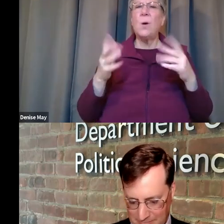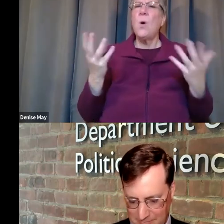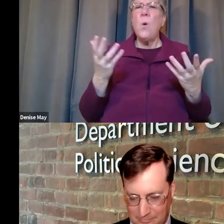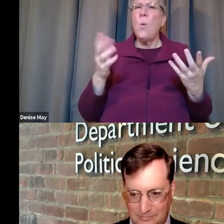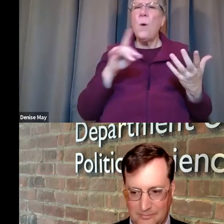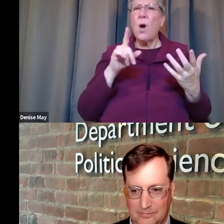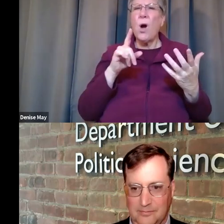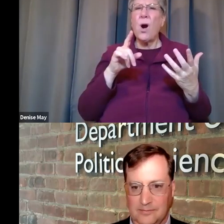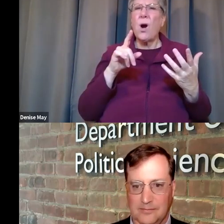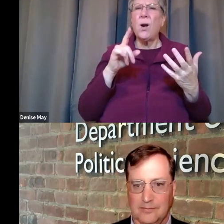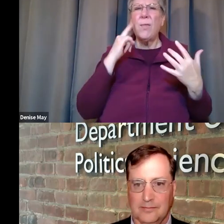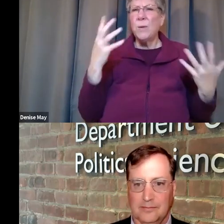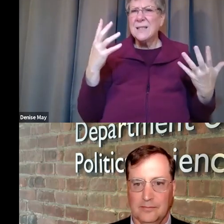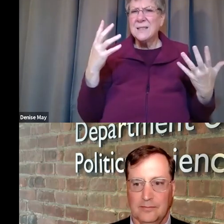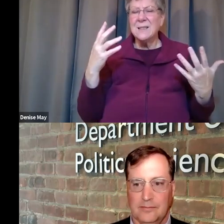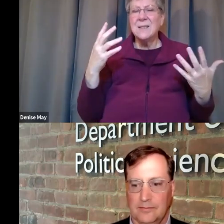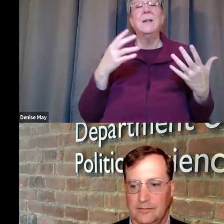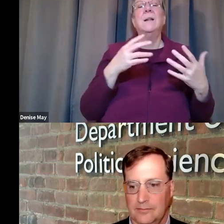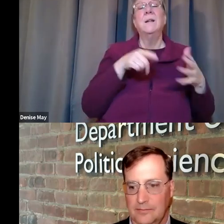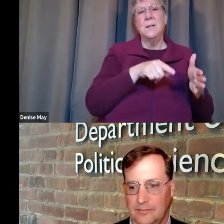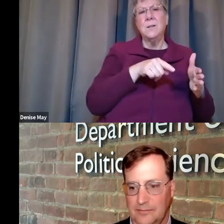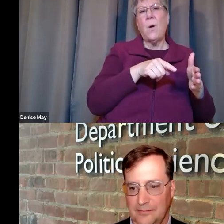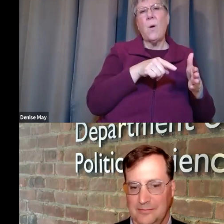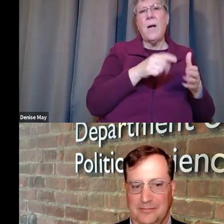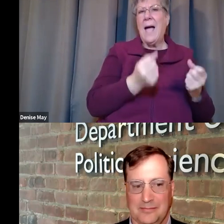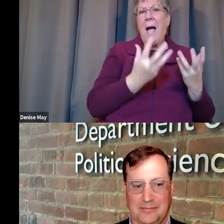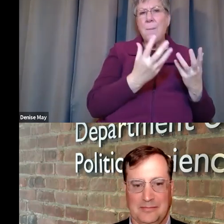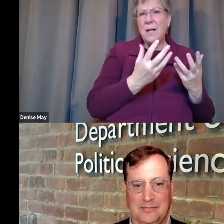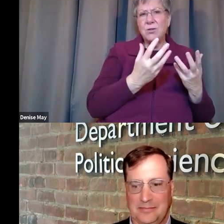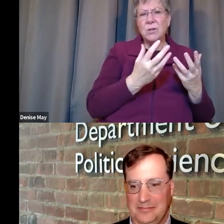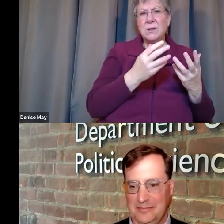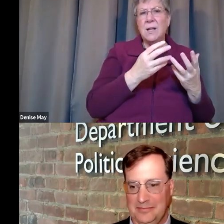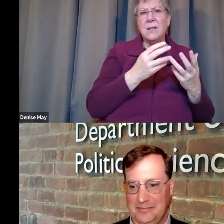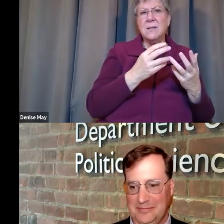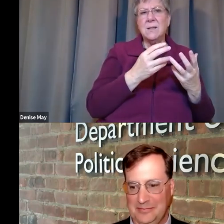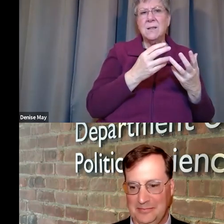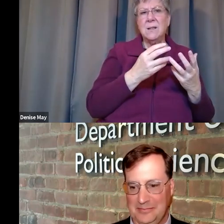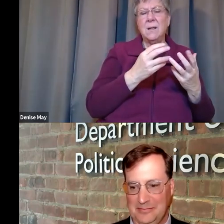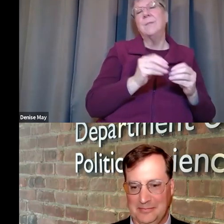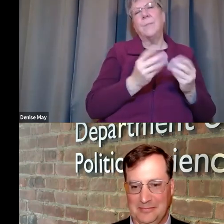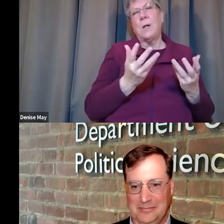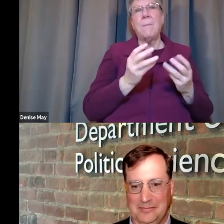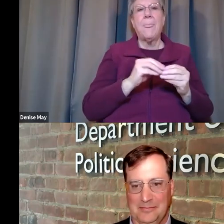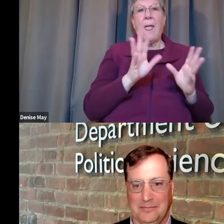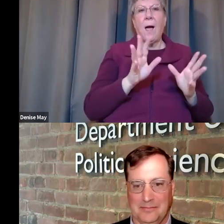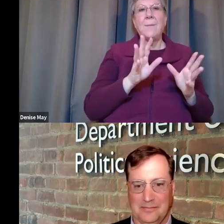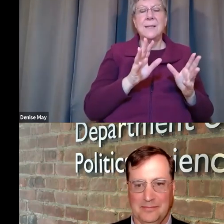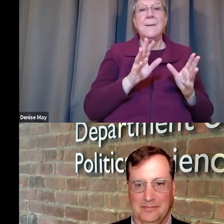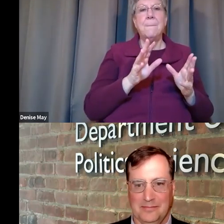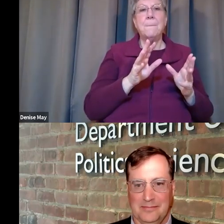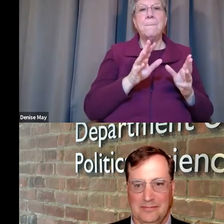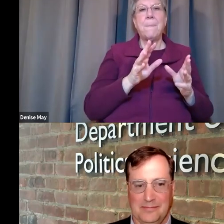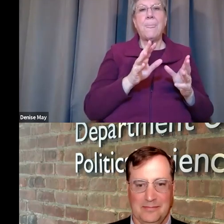the stakes? So on one hand, how much does vote, obviously Denise